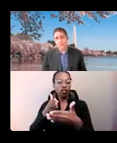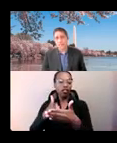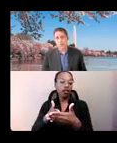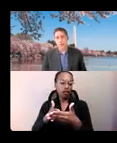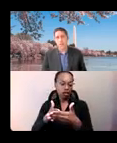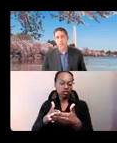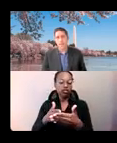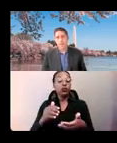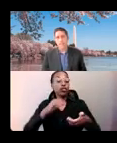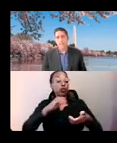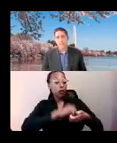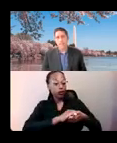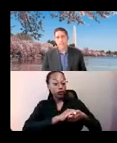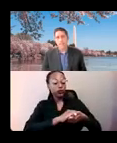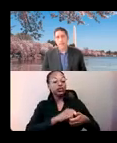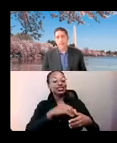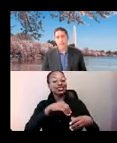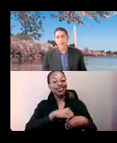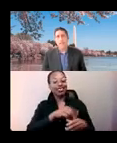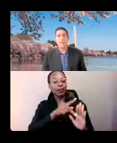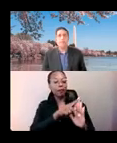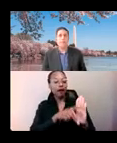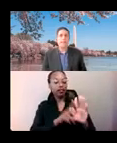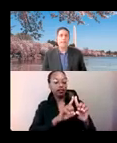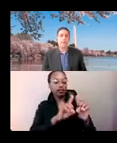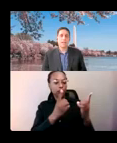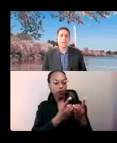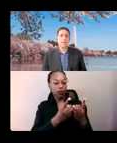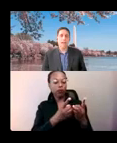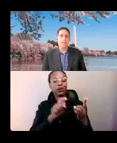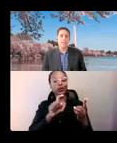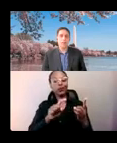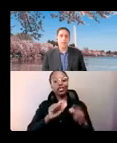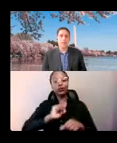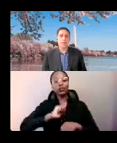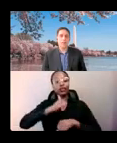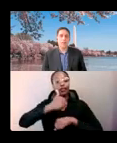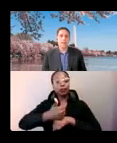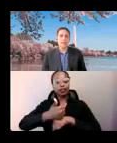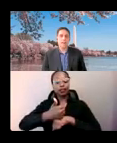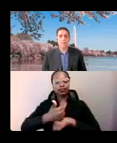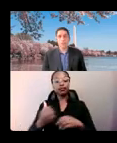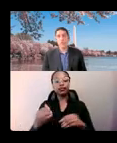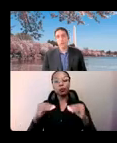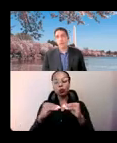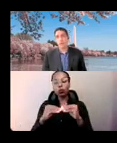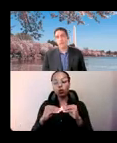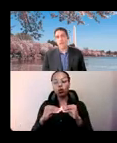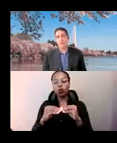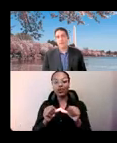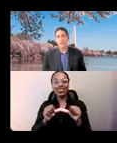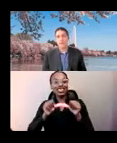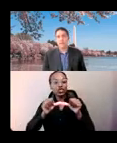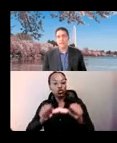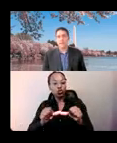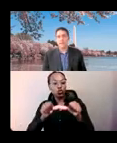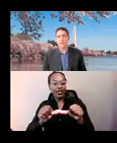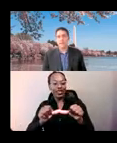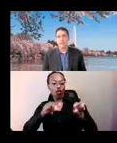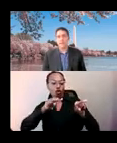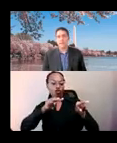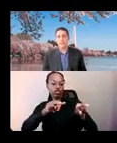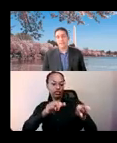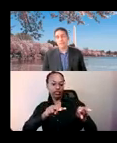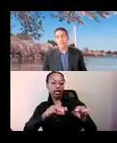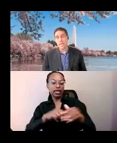our policy department at getting in place a more enduring oversight. One of the things